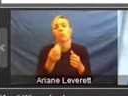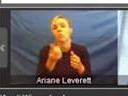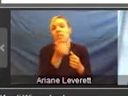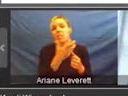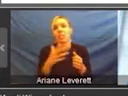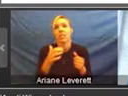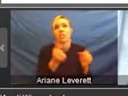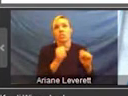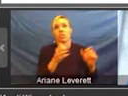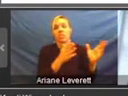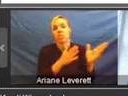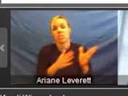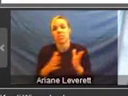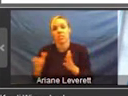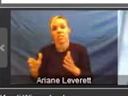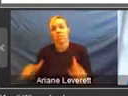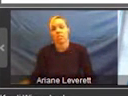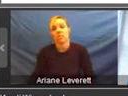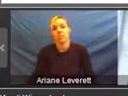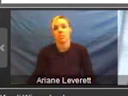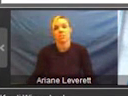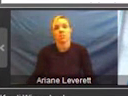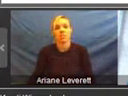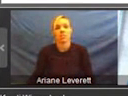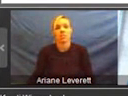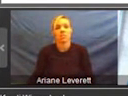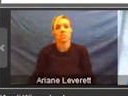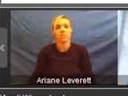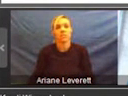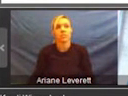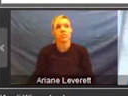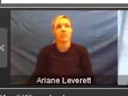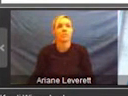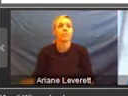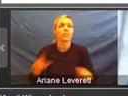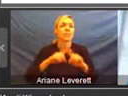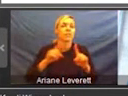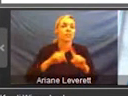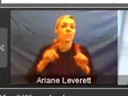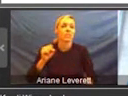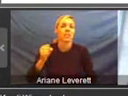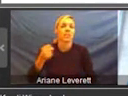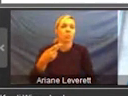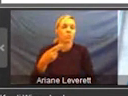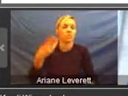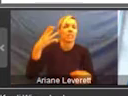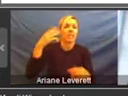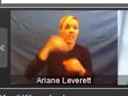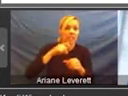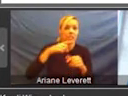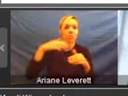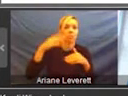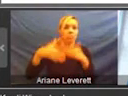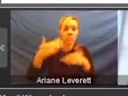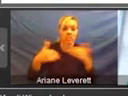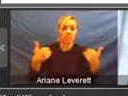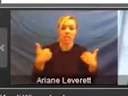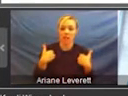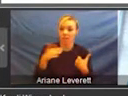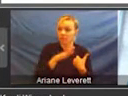appropriate strategies, tactics, and means of communication. So different stakeholders within such process have different needs and